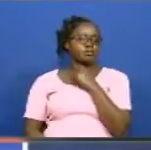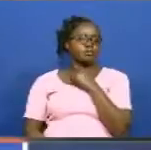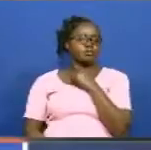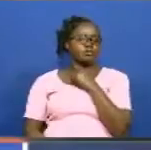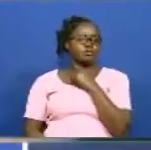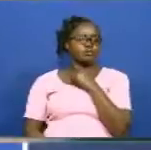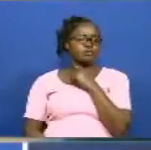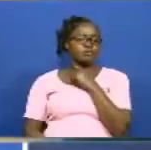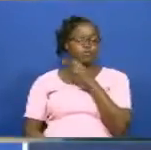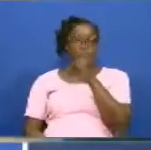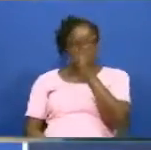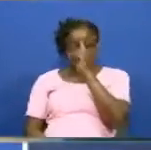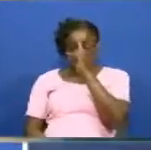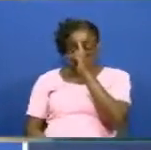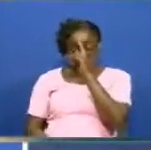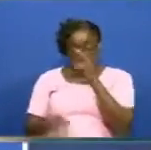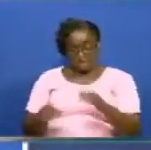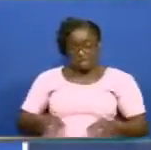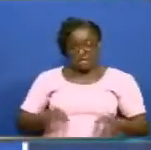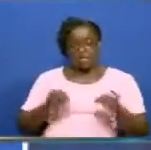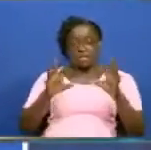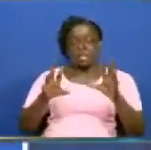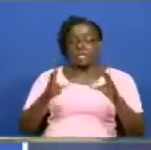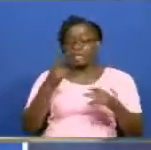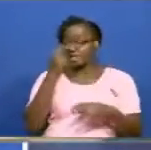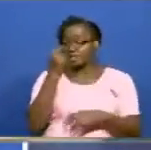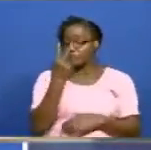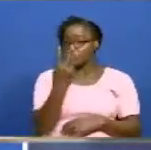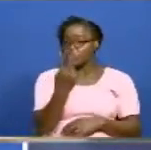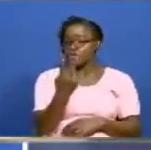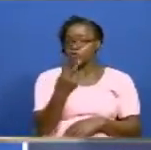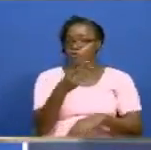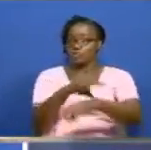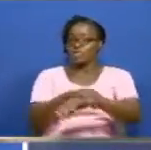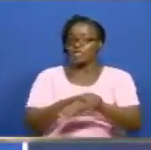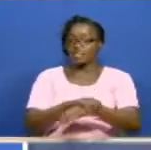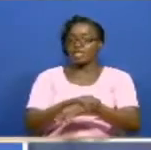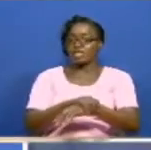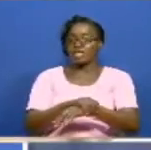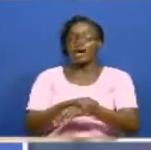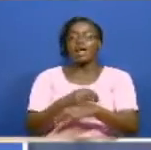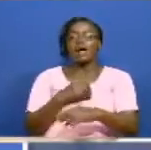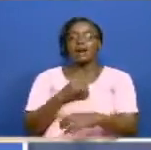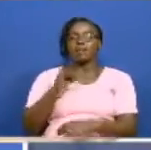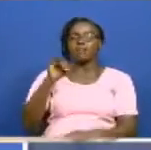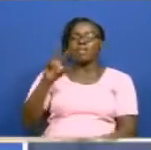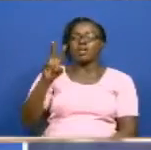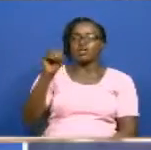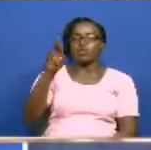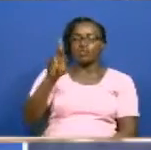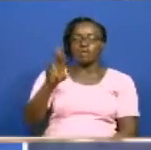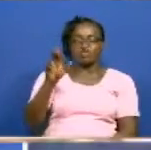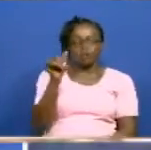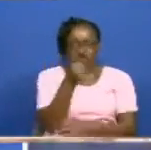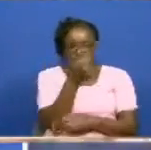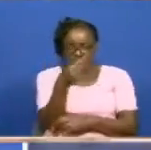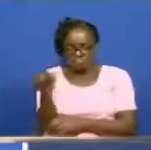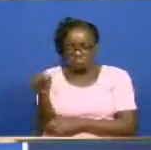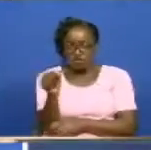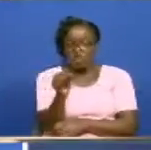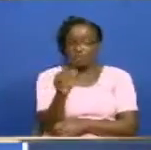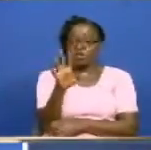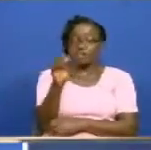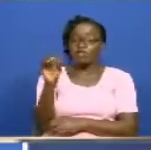Elsewhere, police in Kitengela are holding two suspects nabbed in possession of ivory valued at 500,000 shillings. In a separate